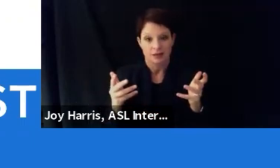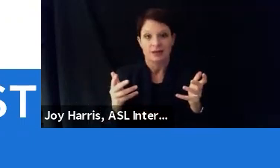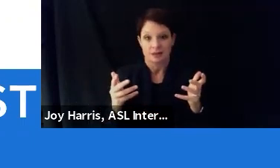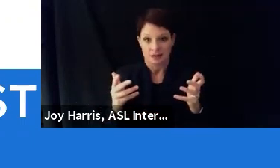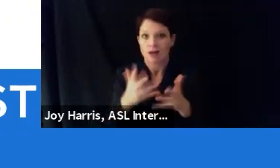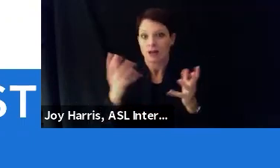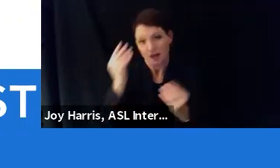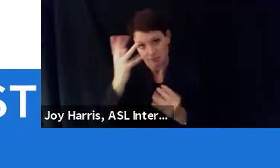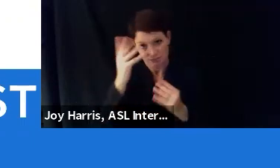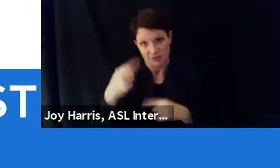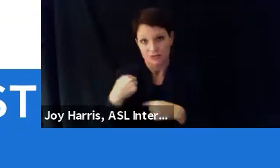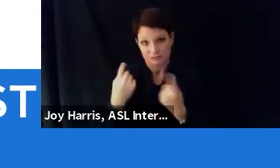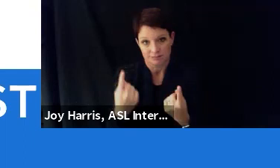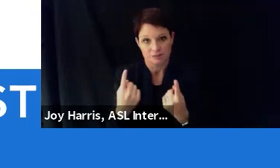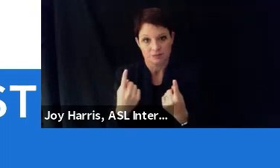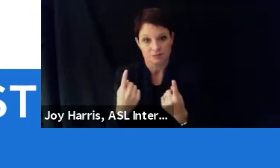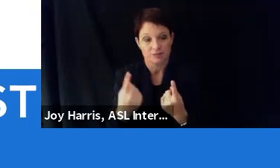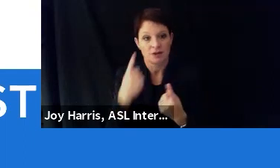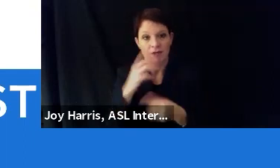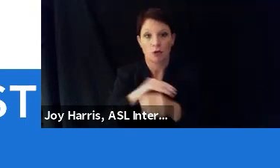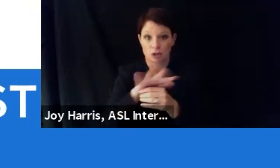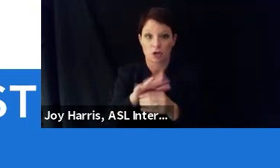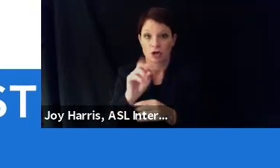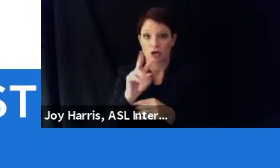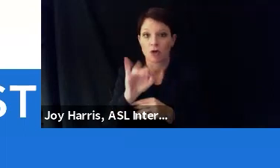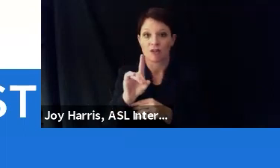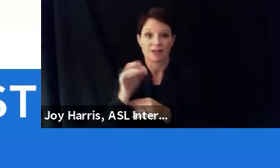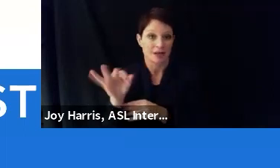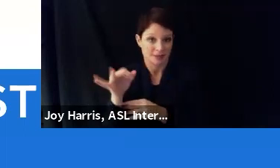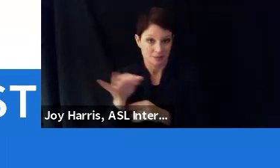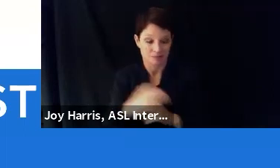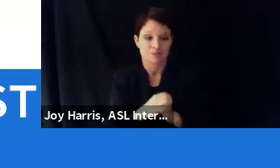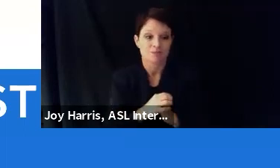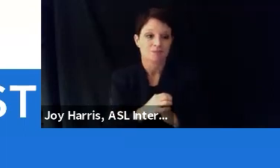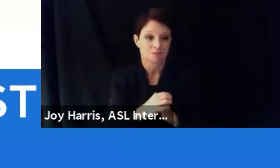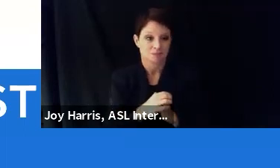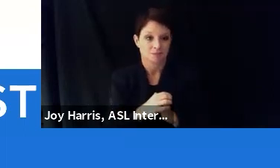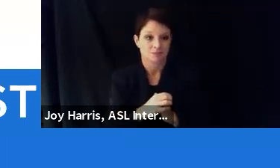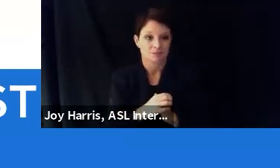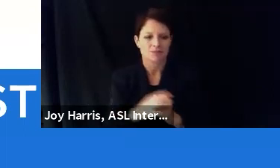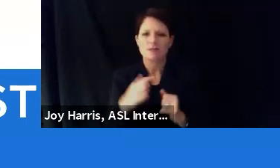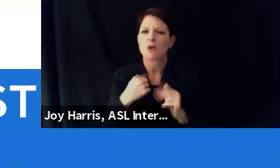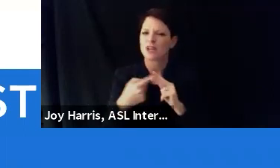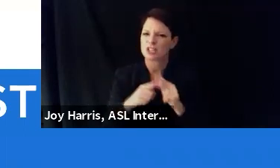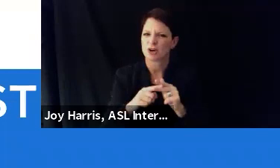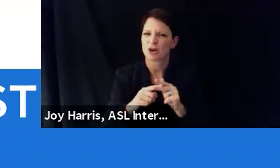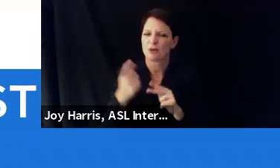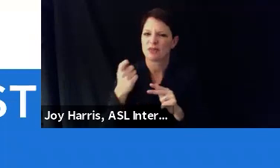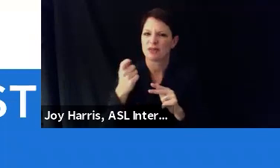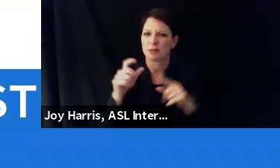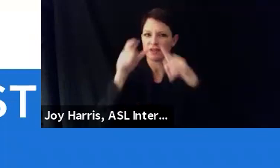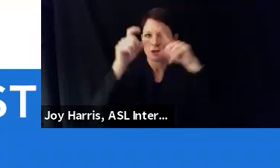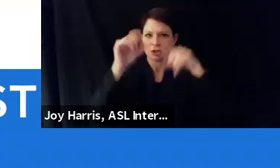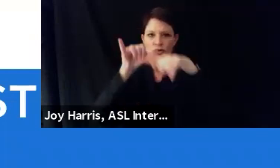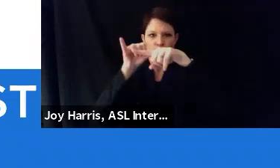about for COVID-19. So I wanted to just start with a little bit of